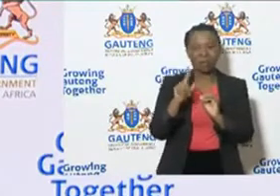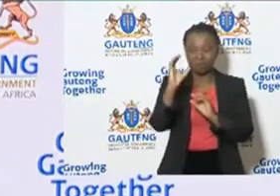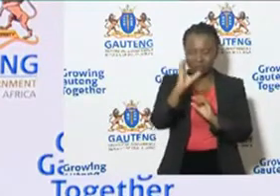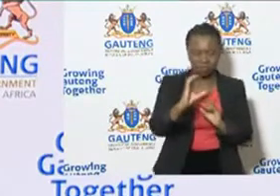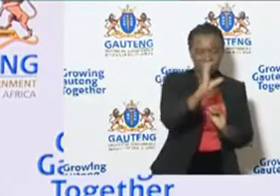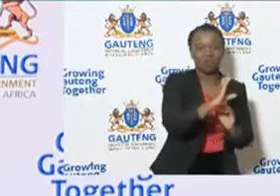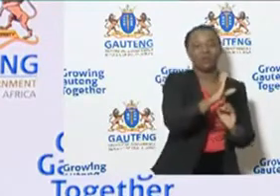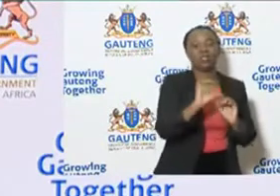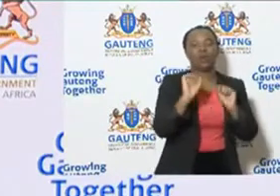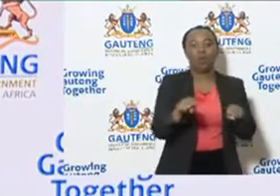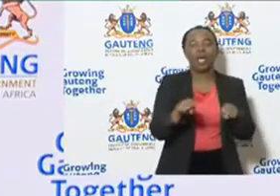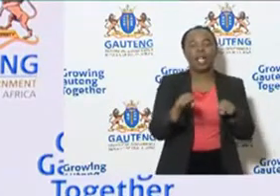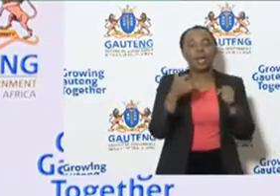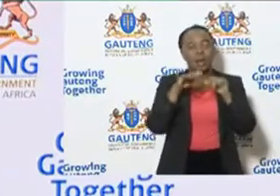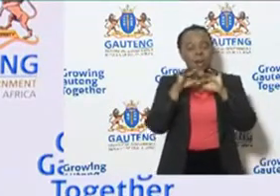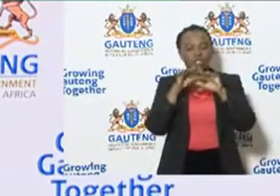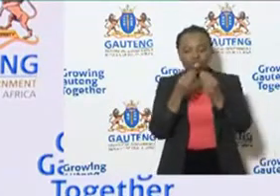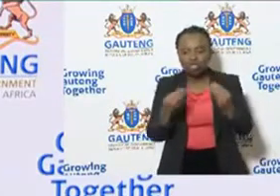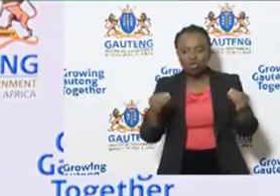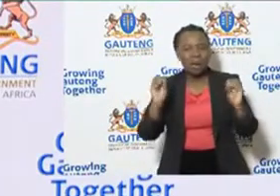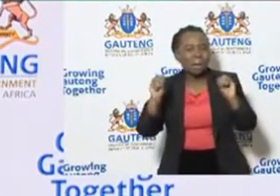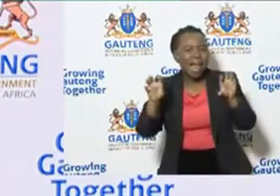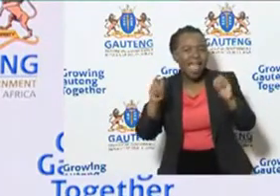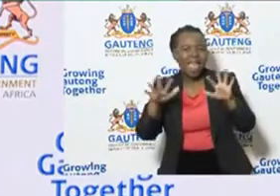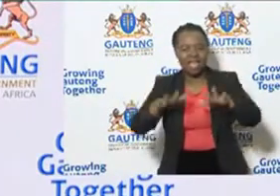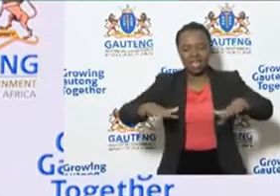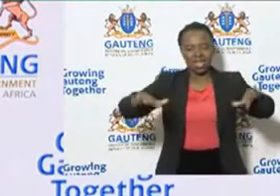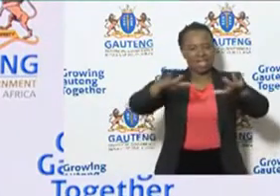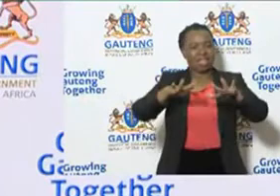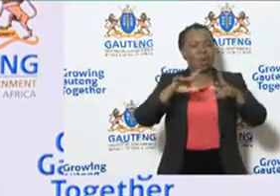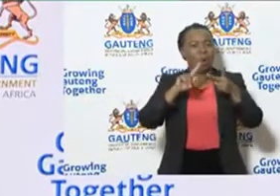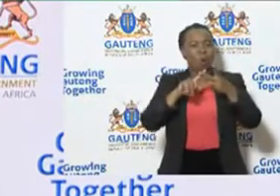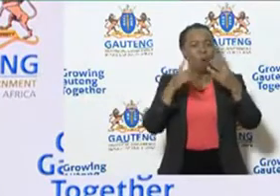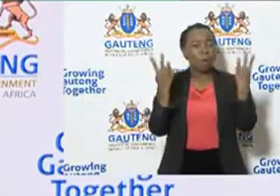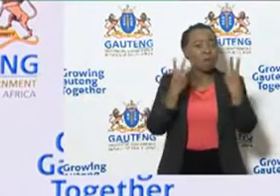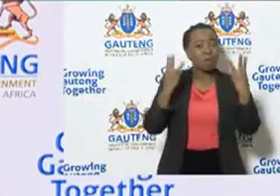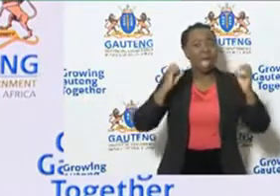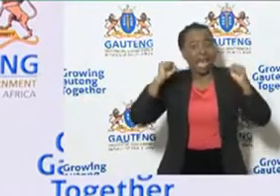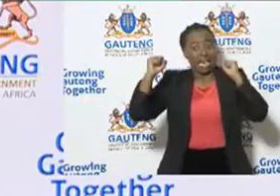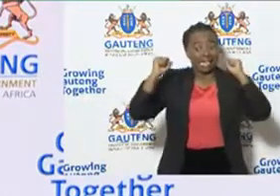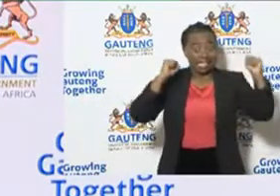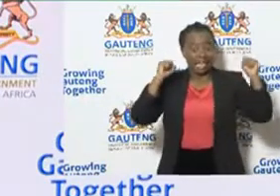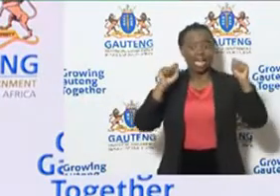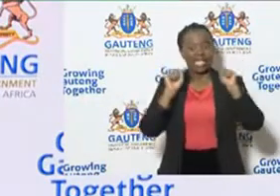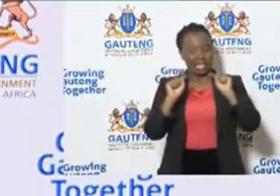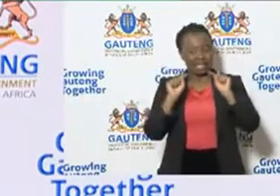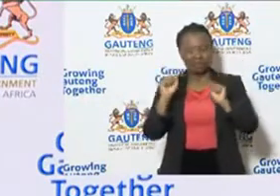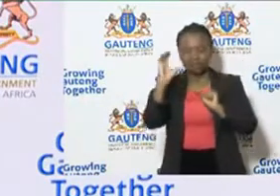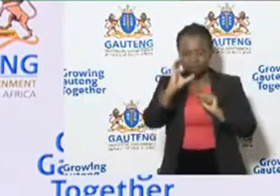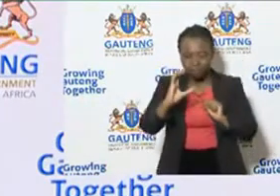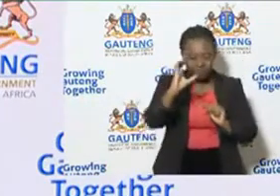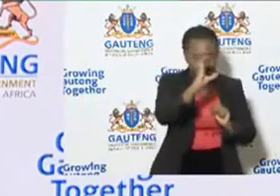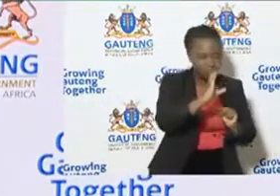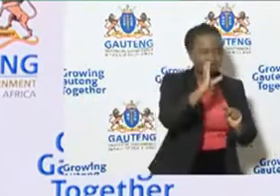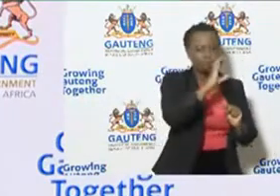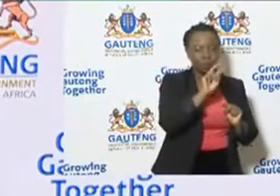children play, spaces where people who would like to exercise are doing that. So we also want to make sure